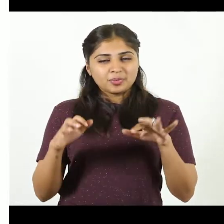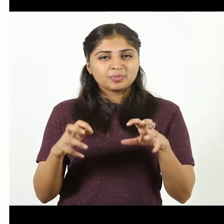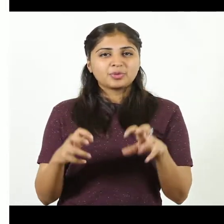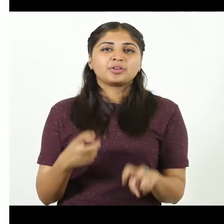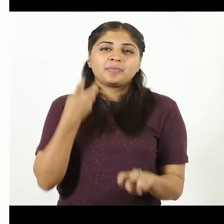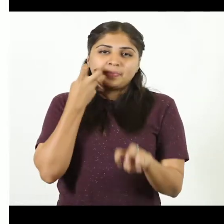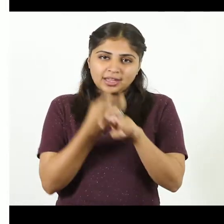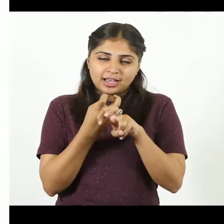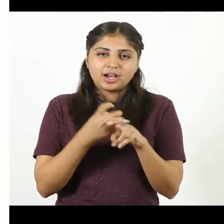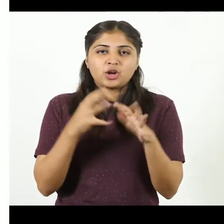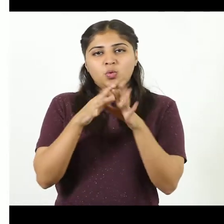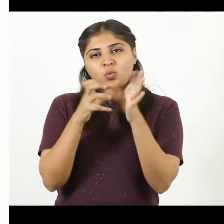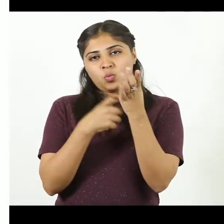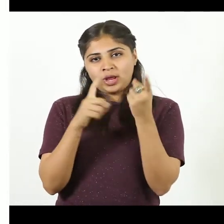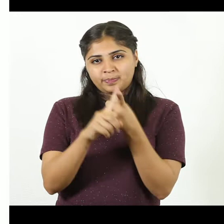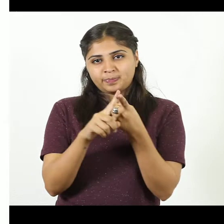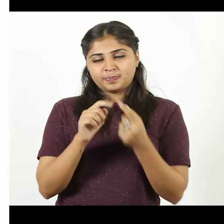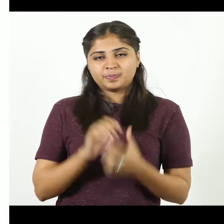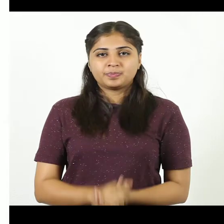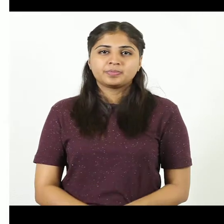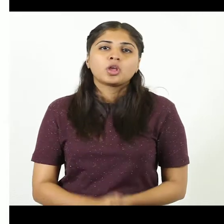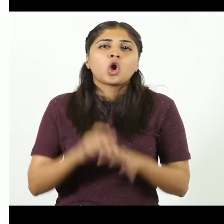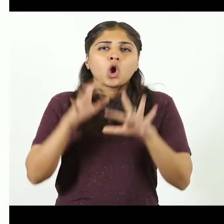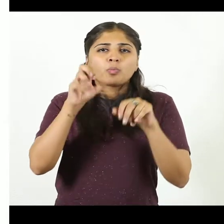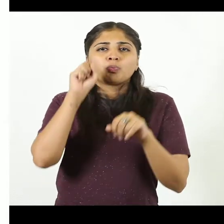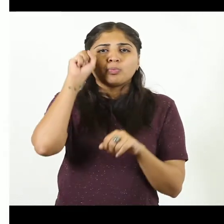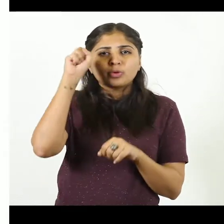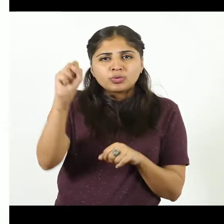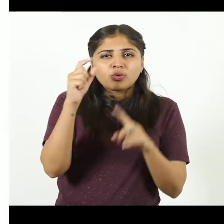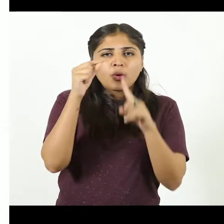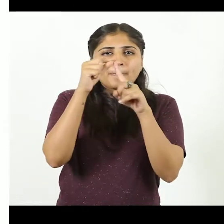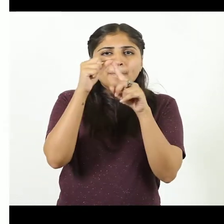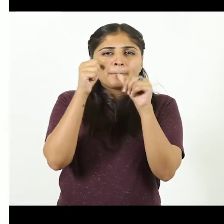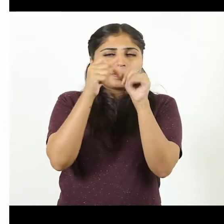Number 1, computer hardware.